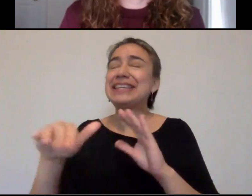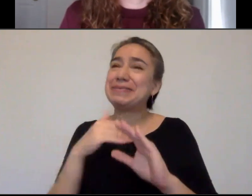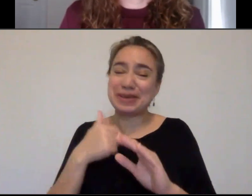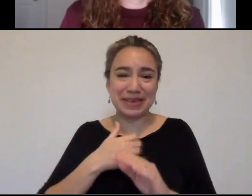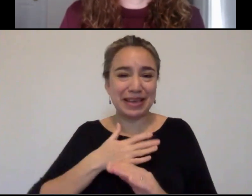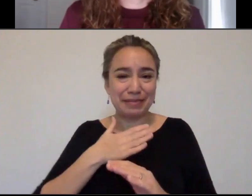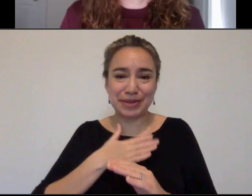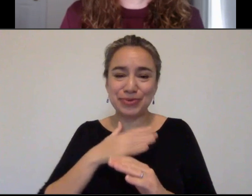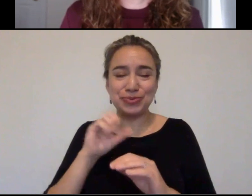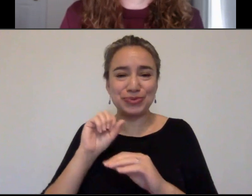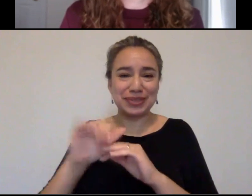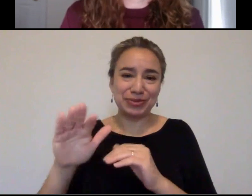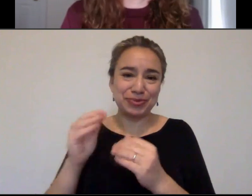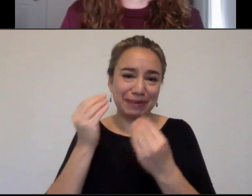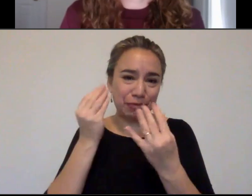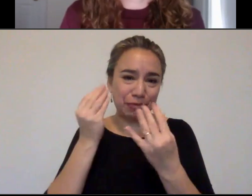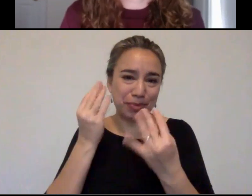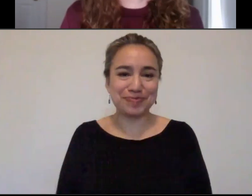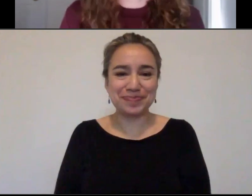you syllabi.